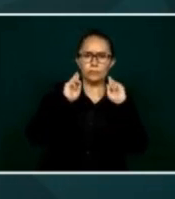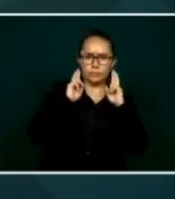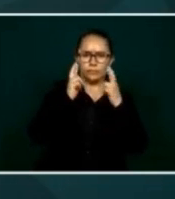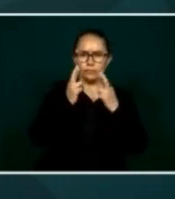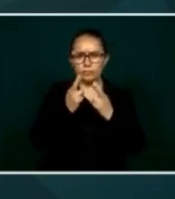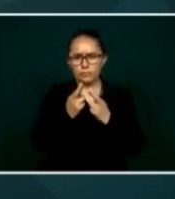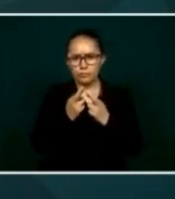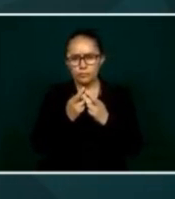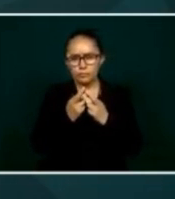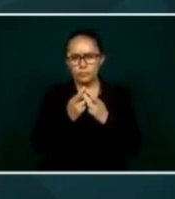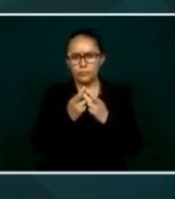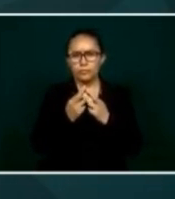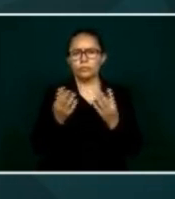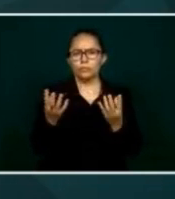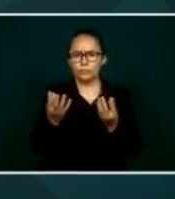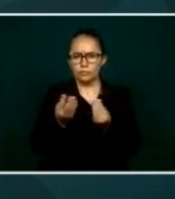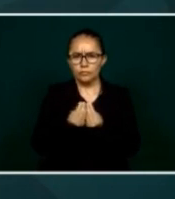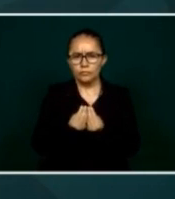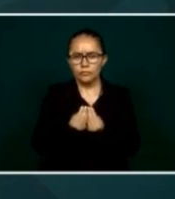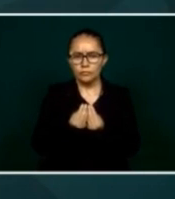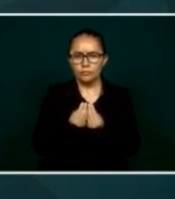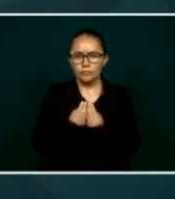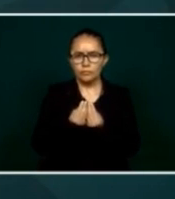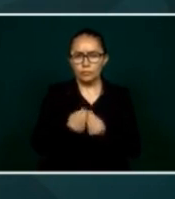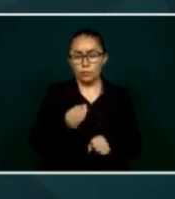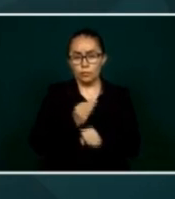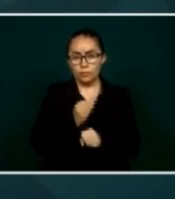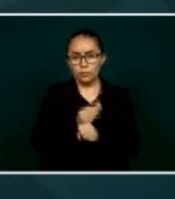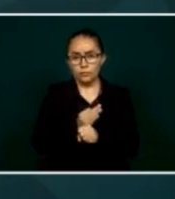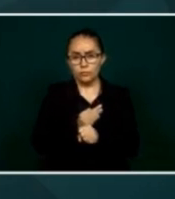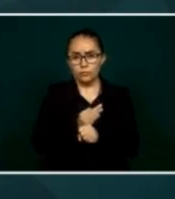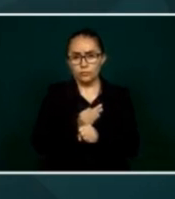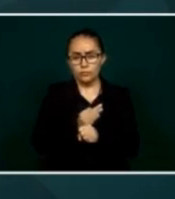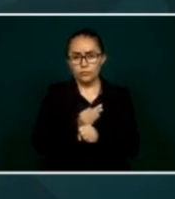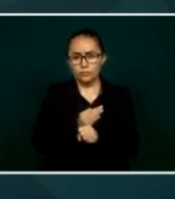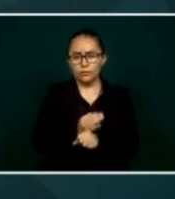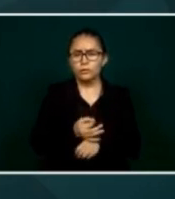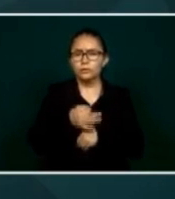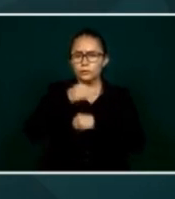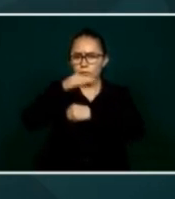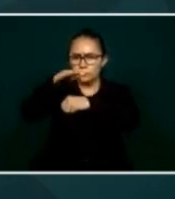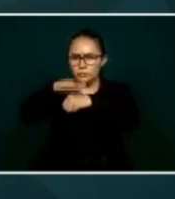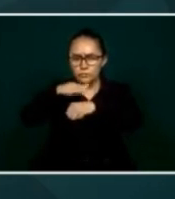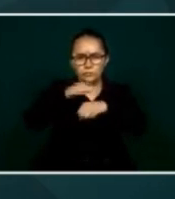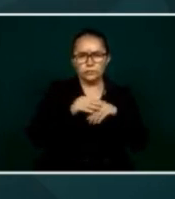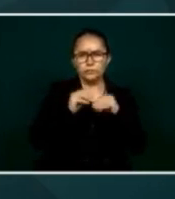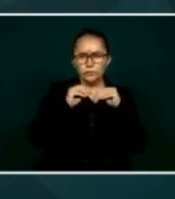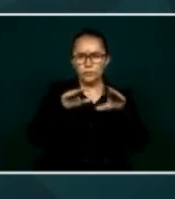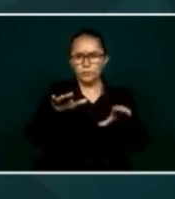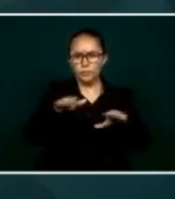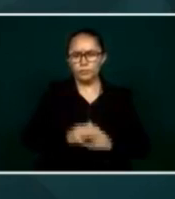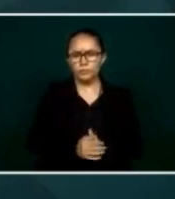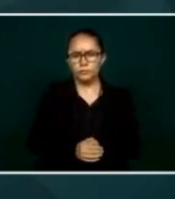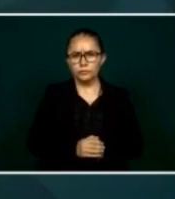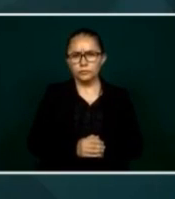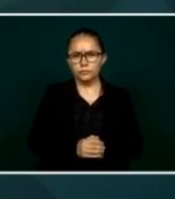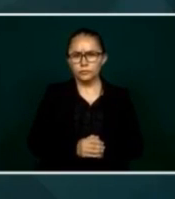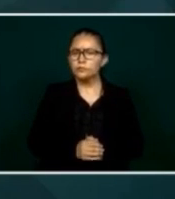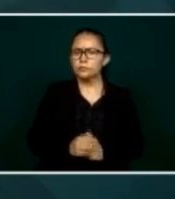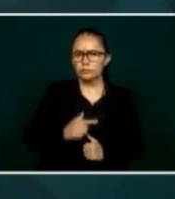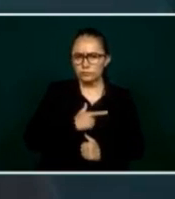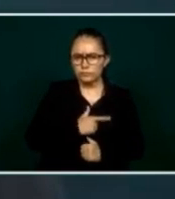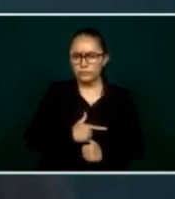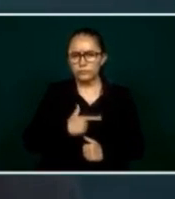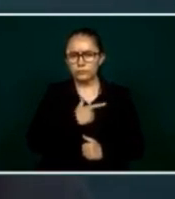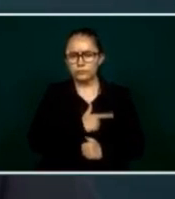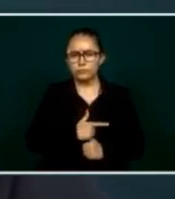So we've already completed that meeting, or ended that meeting, and we're going to inform you. And